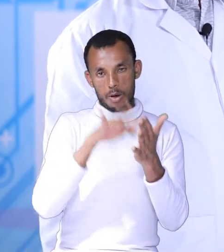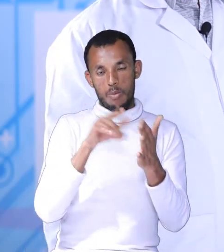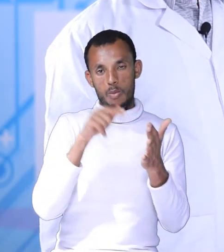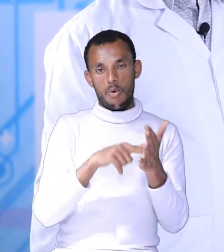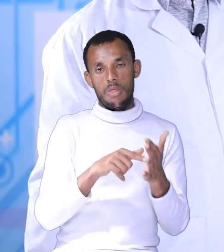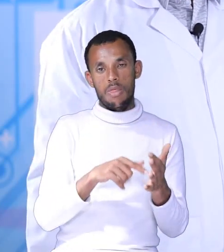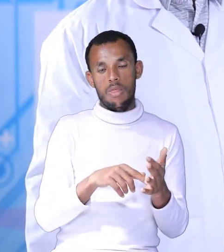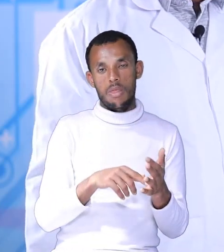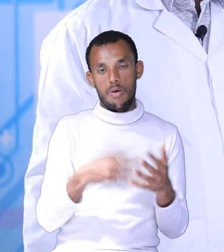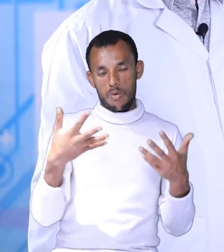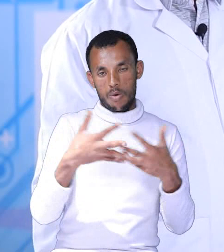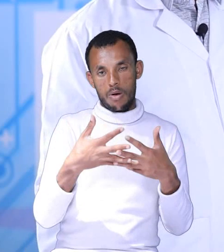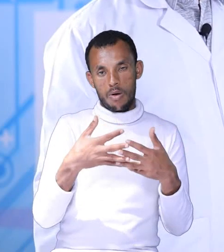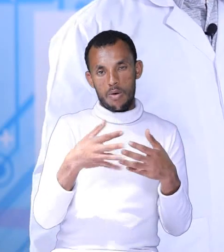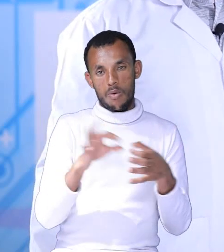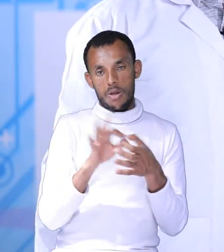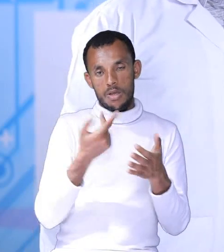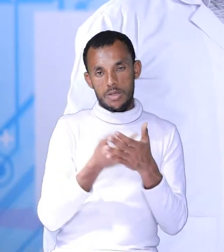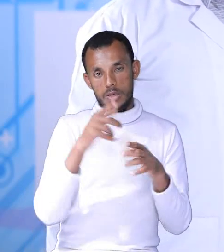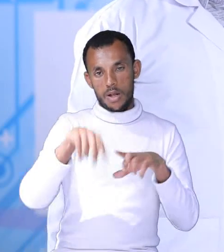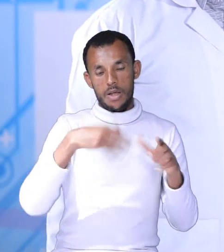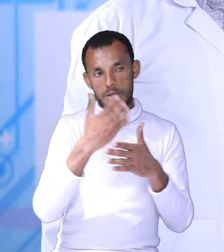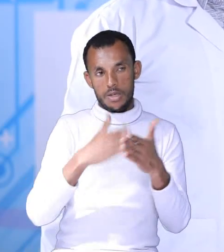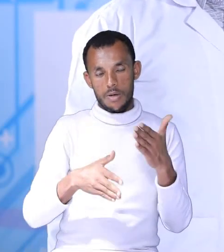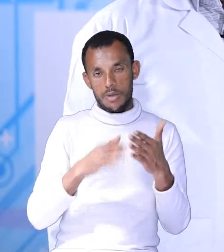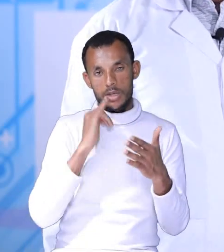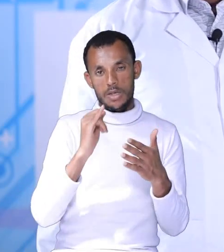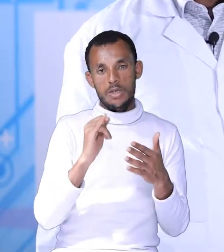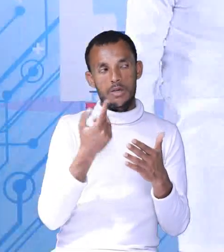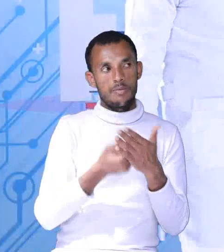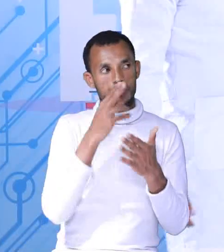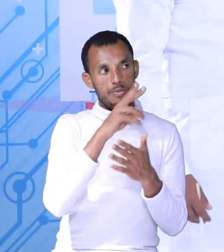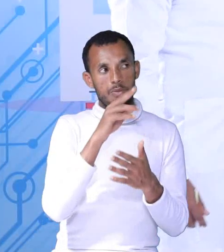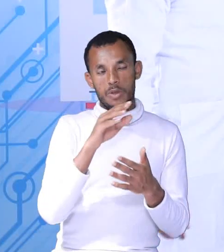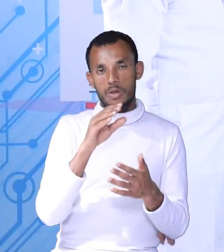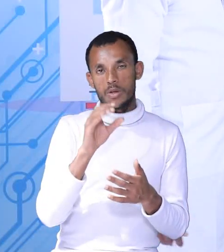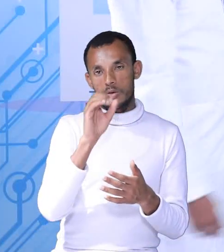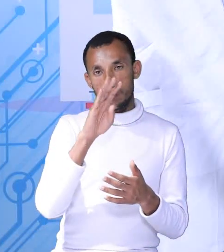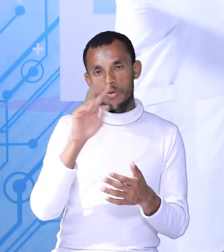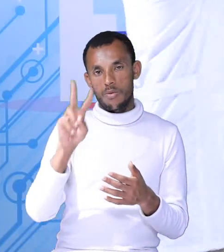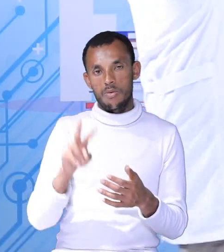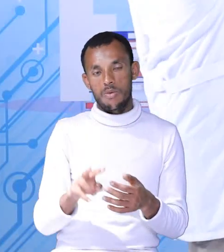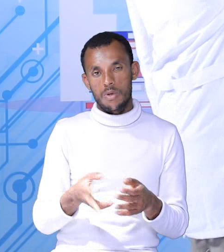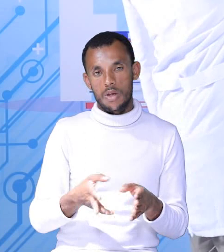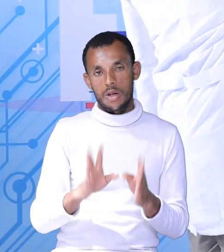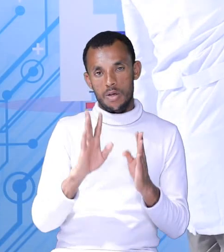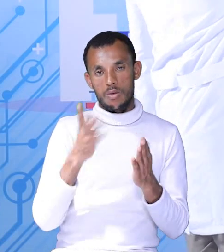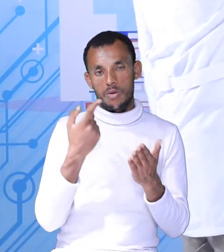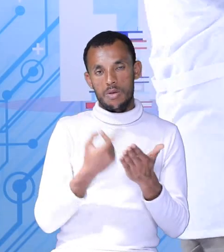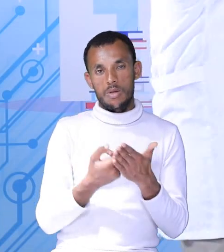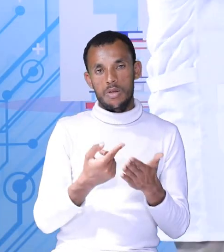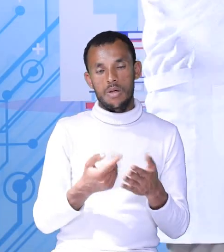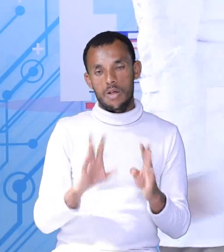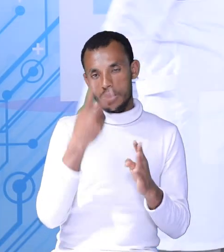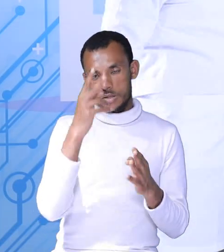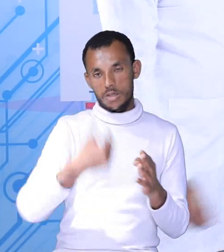midpoint, the coordinate of the midpoint of this line segment is this one. Now, next to this, let's